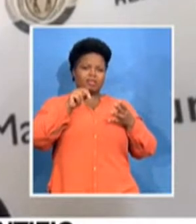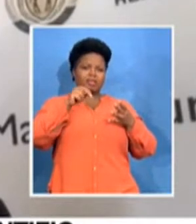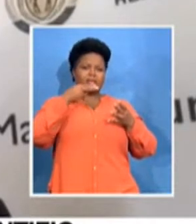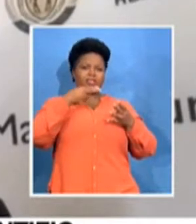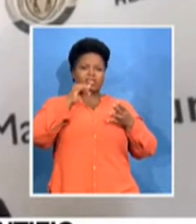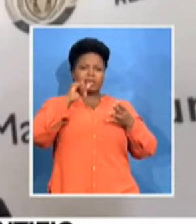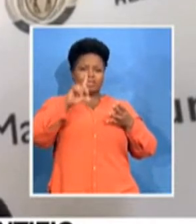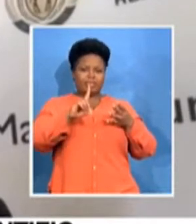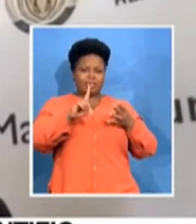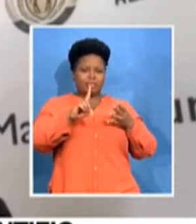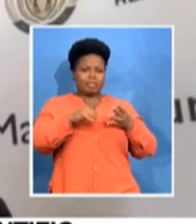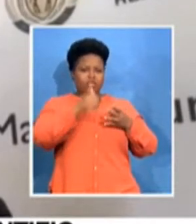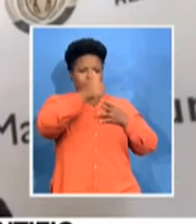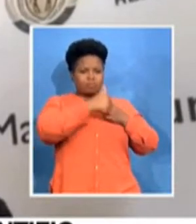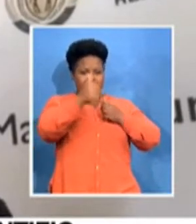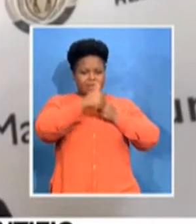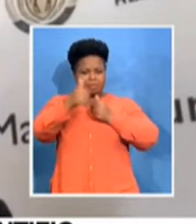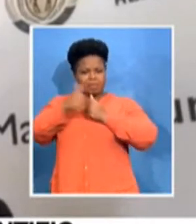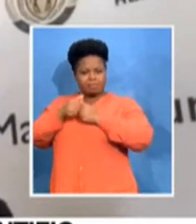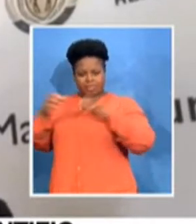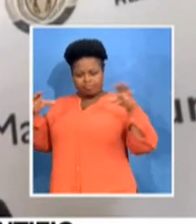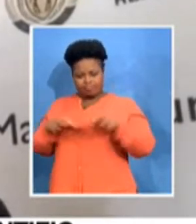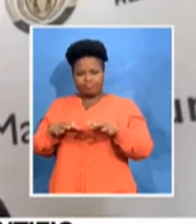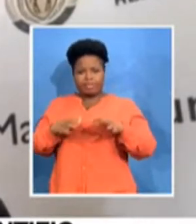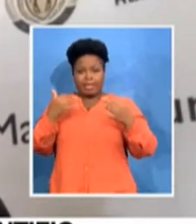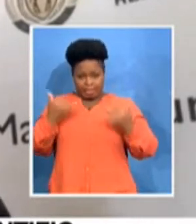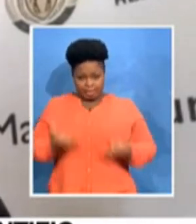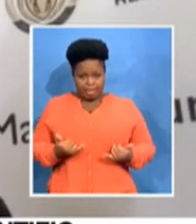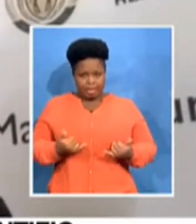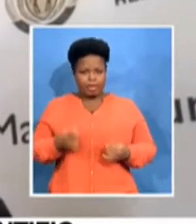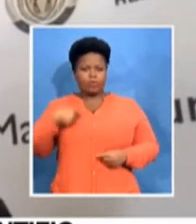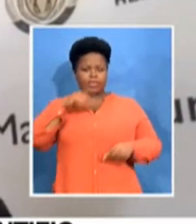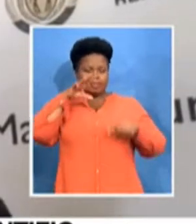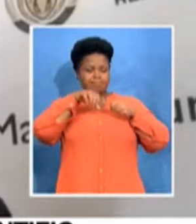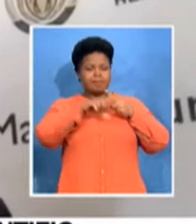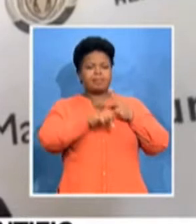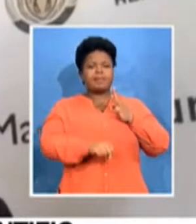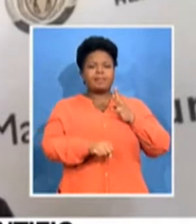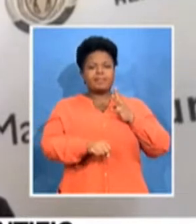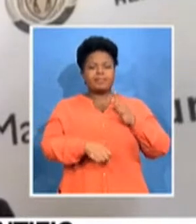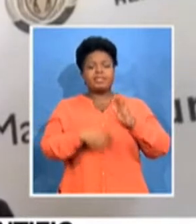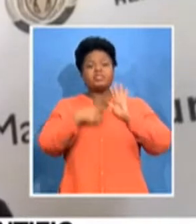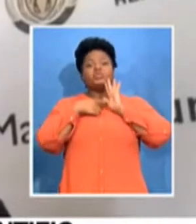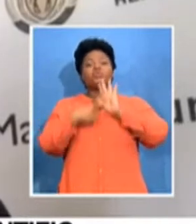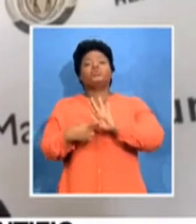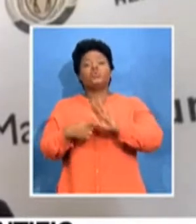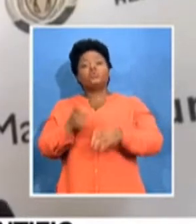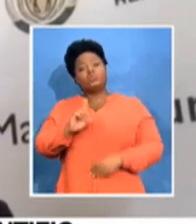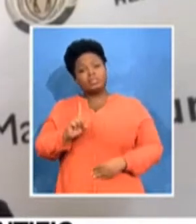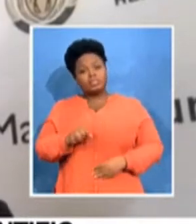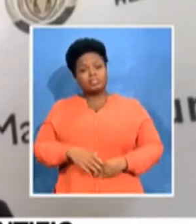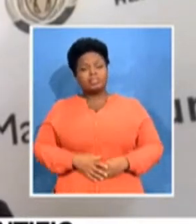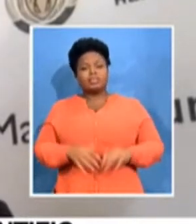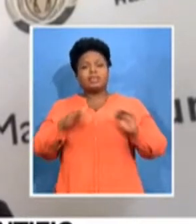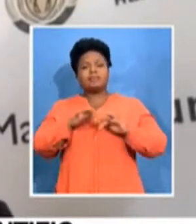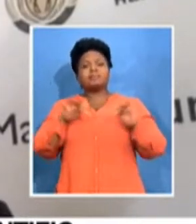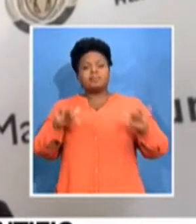the findings which have demonstrated that those who were infected in the second